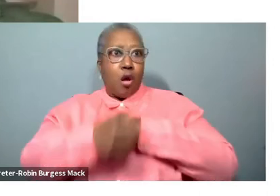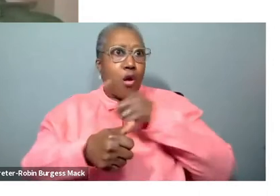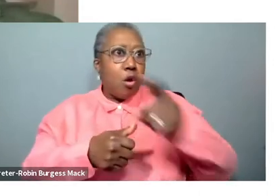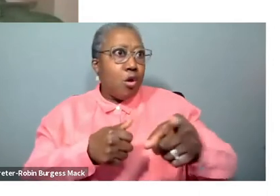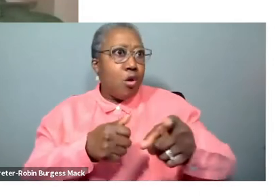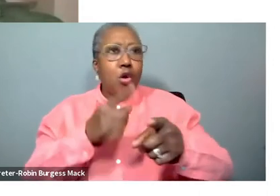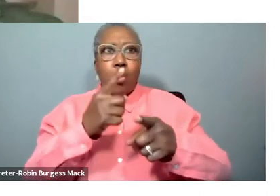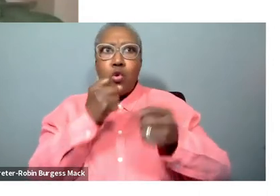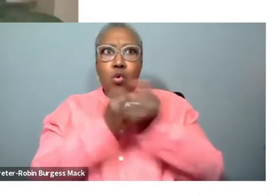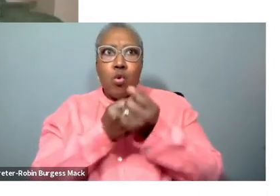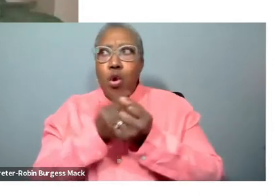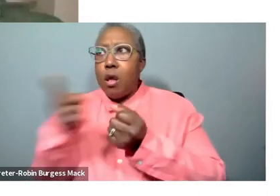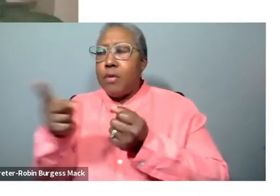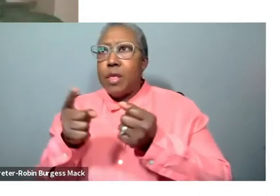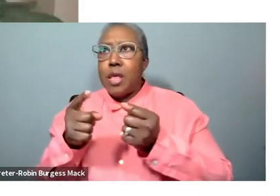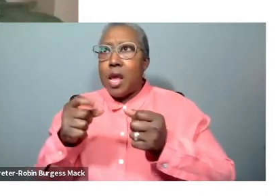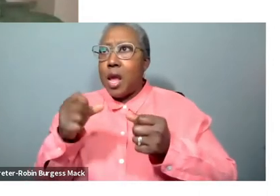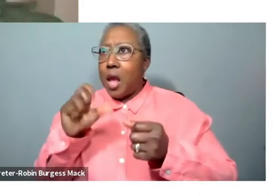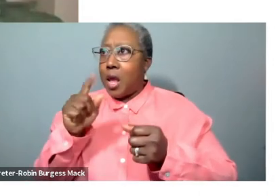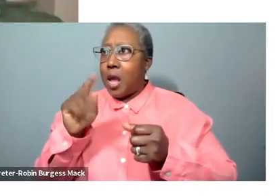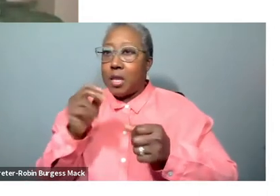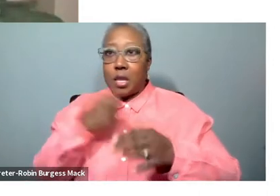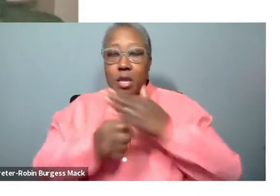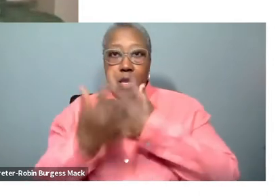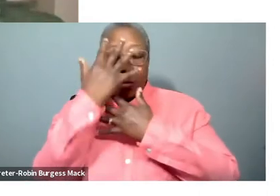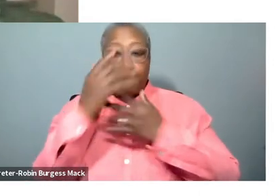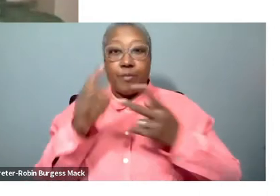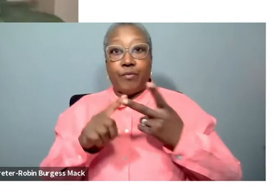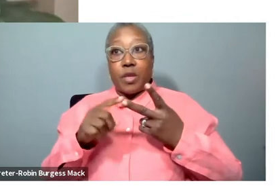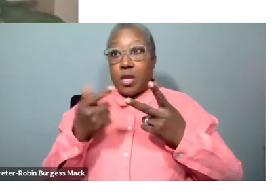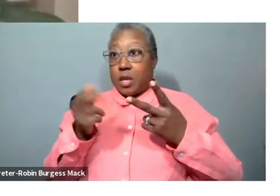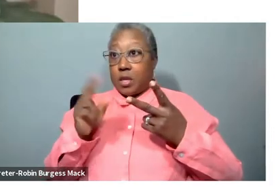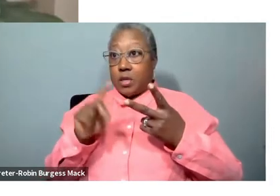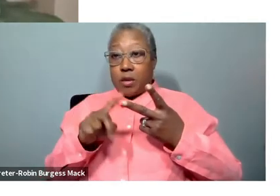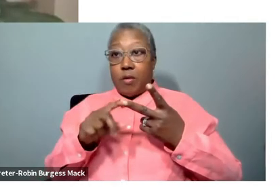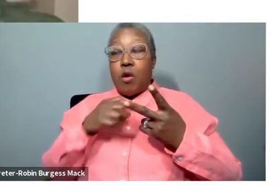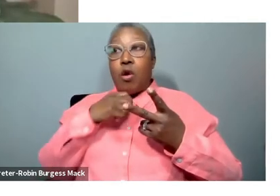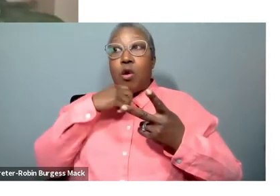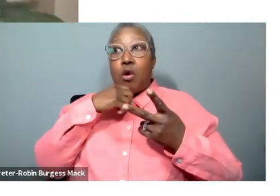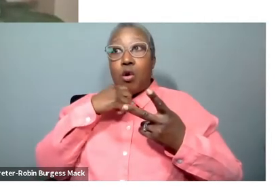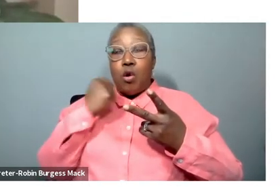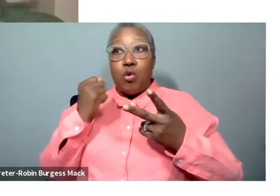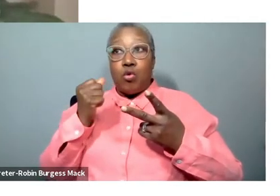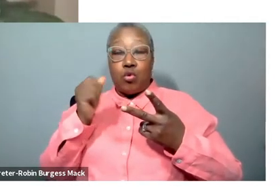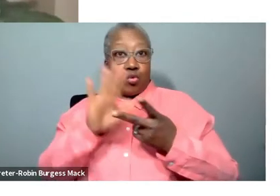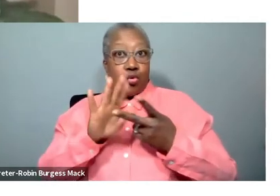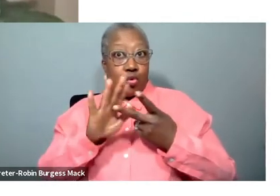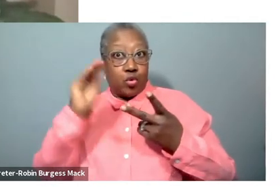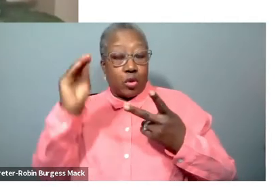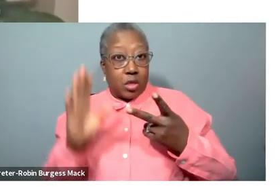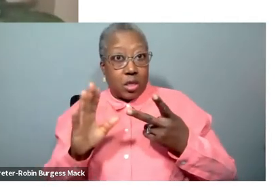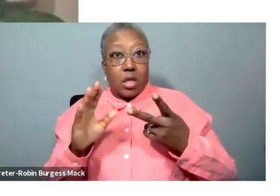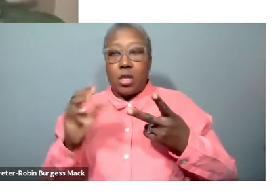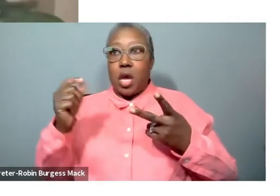imprisoned. The second character is Jeevan's former school teacher. He's a gym teacher who latches on to